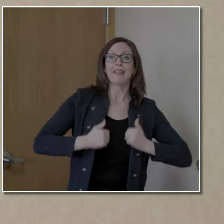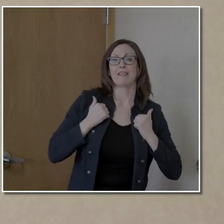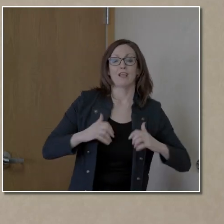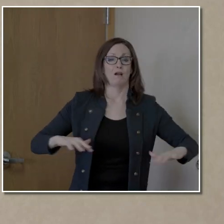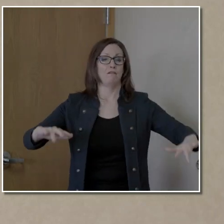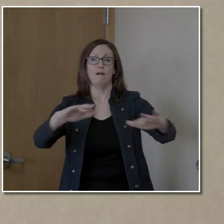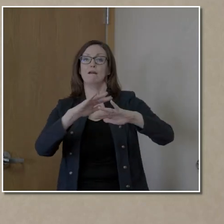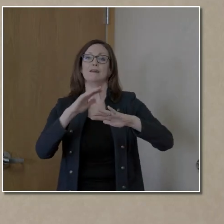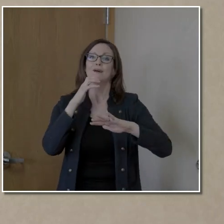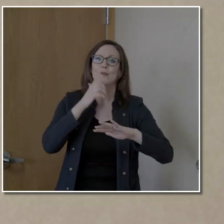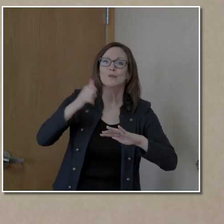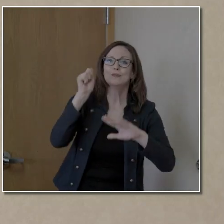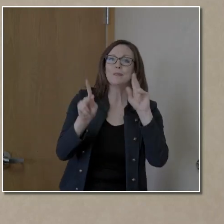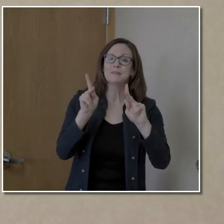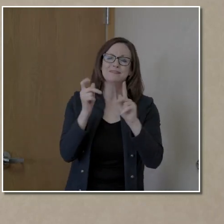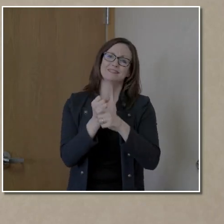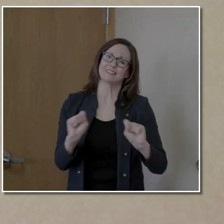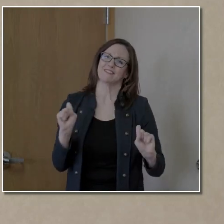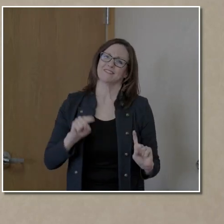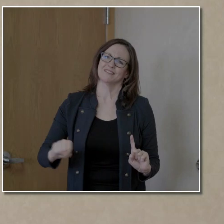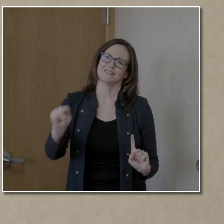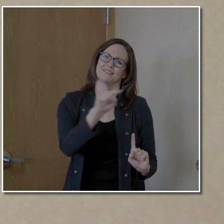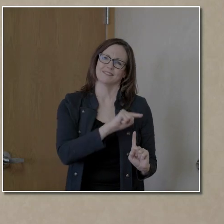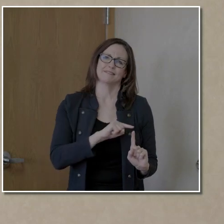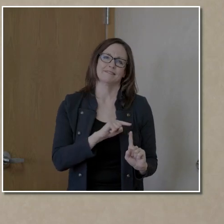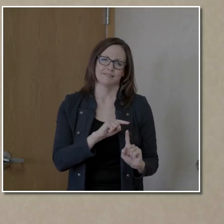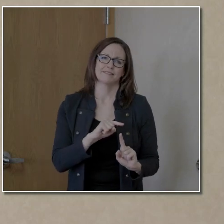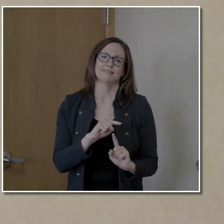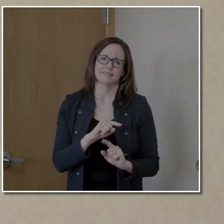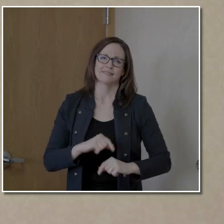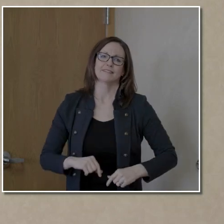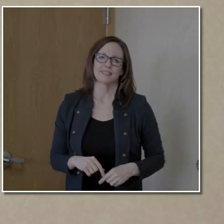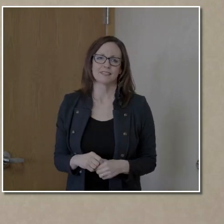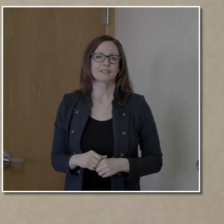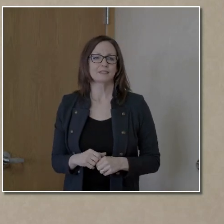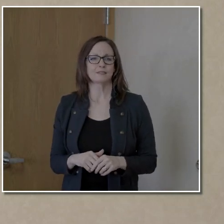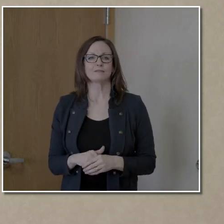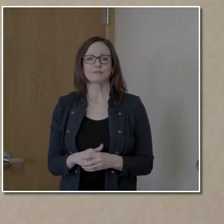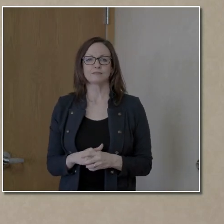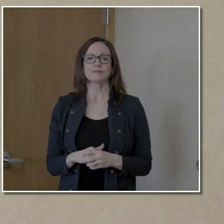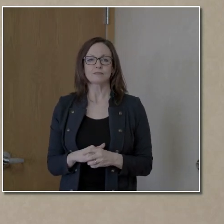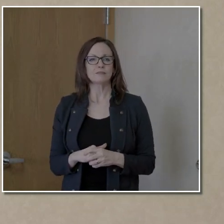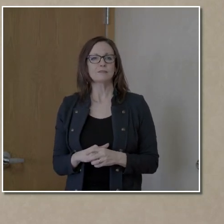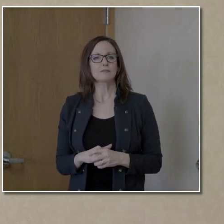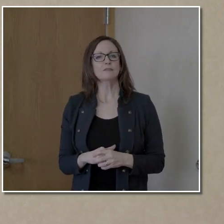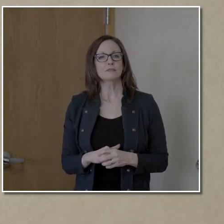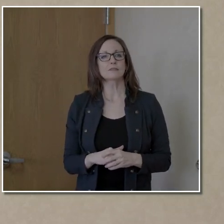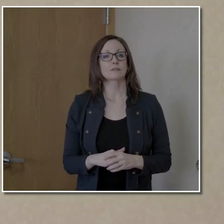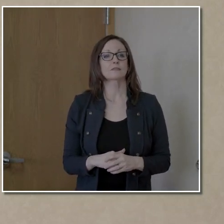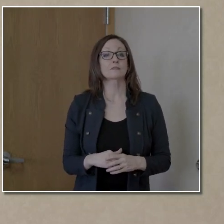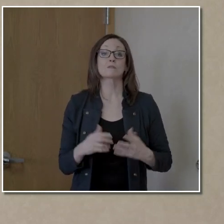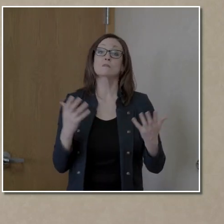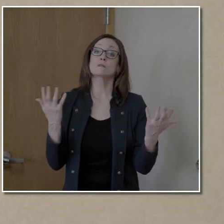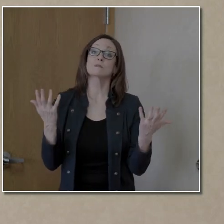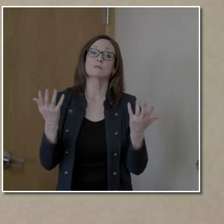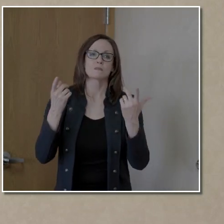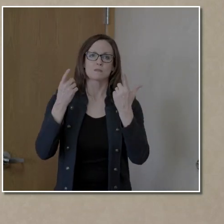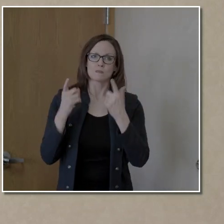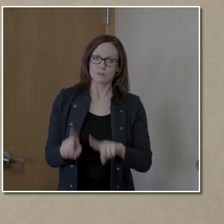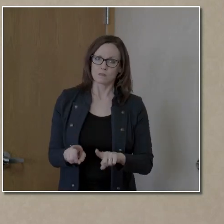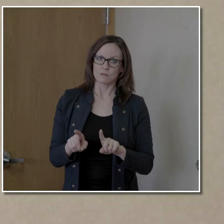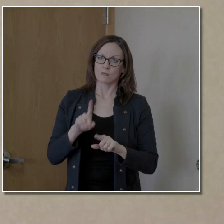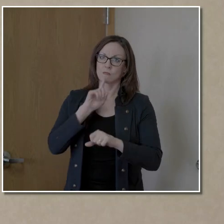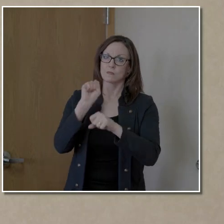care facilities when they have a resident or a staff member who tests positive for COVID-19